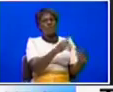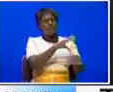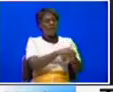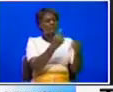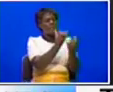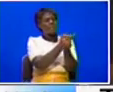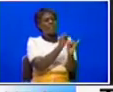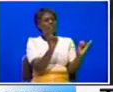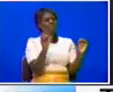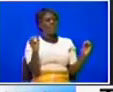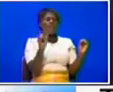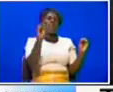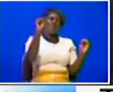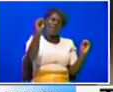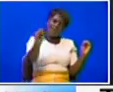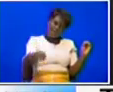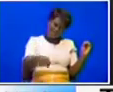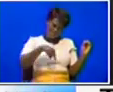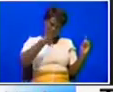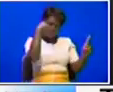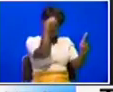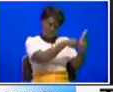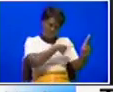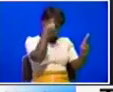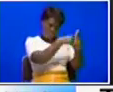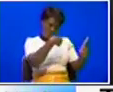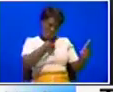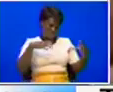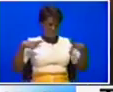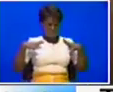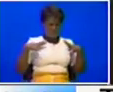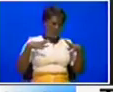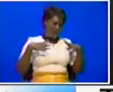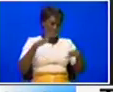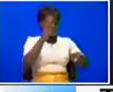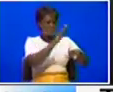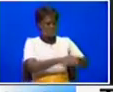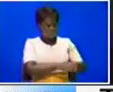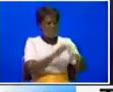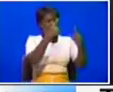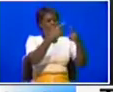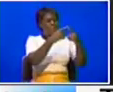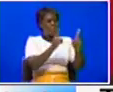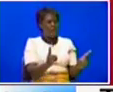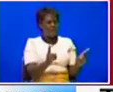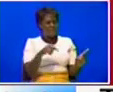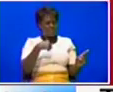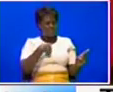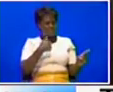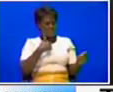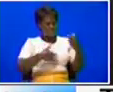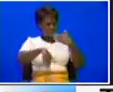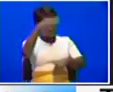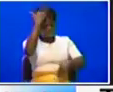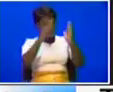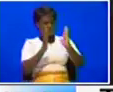our independence. So yes, I'm an activist, I'm proud of it, because it is good. But I'm also a professional, I'm